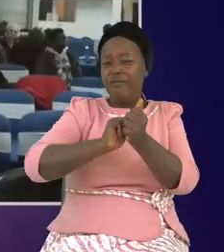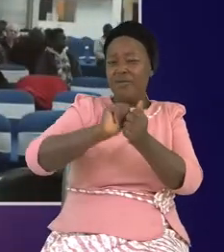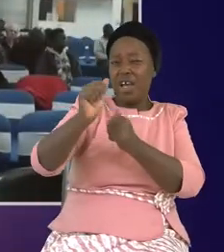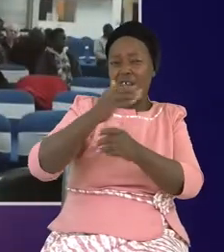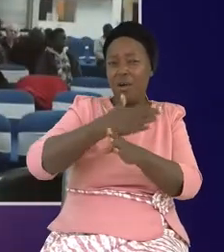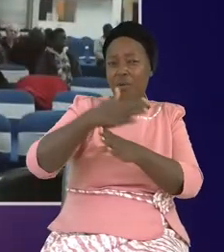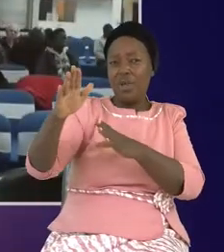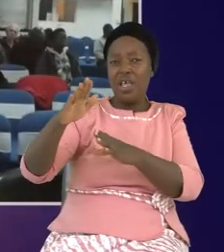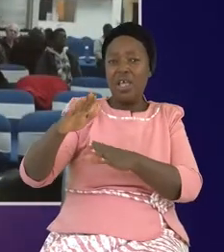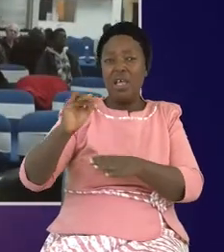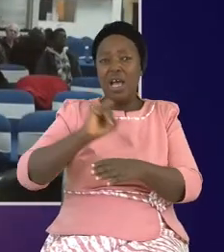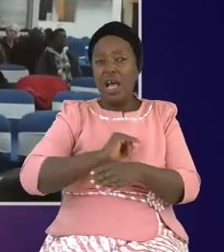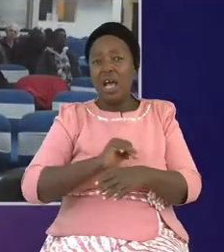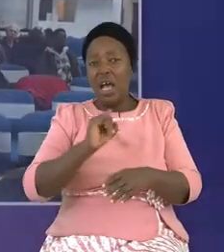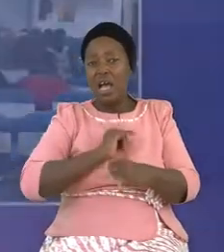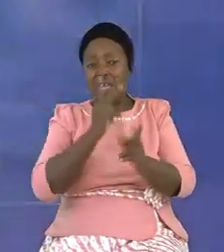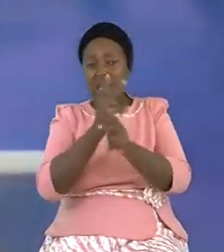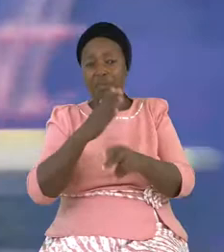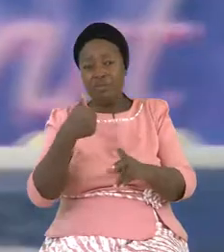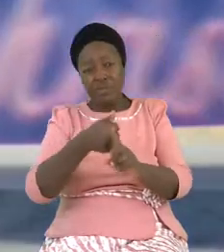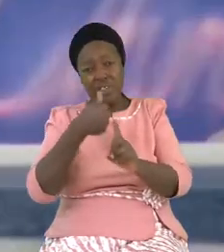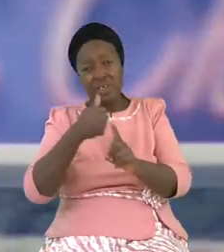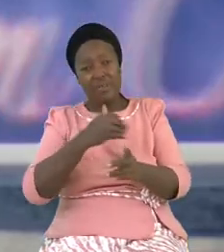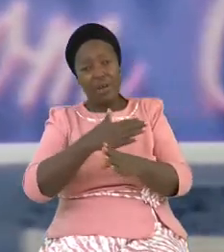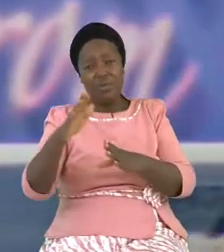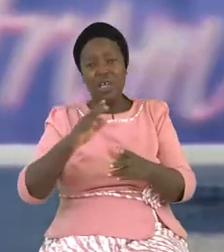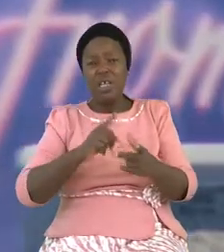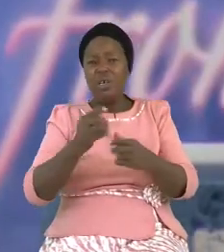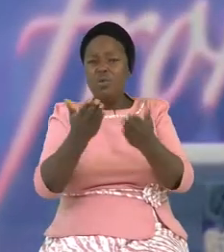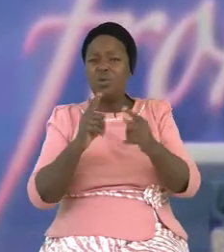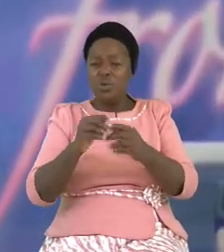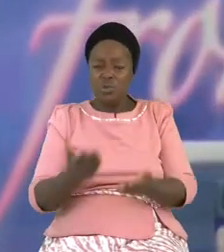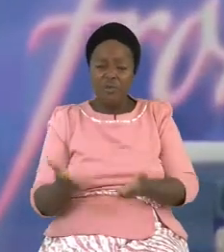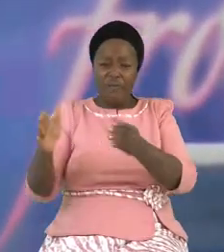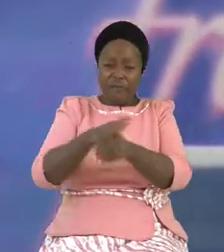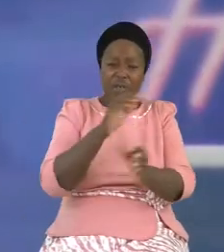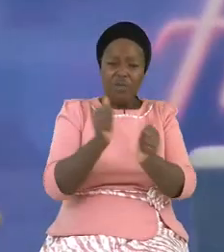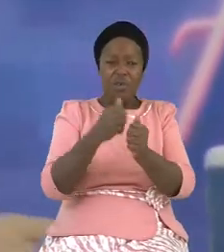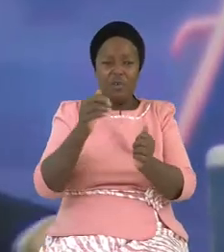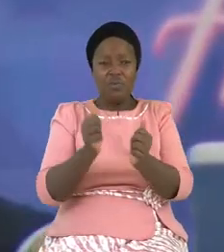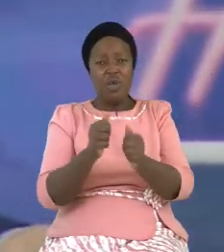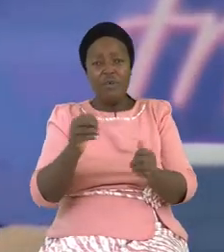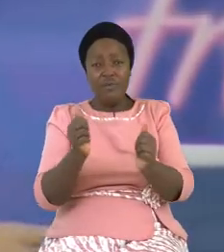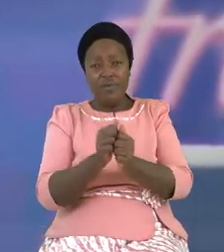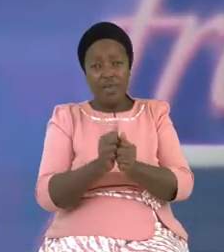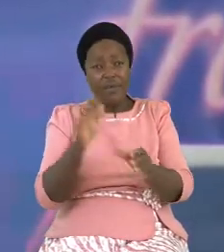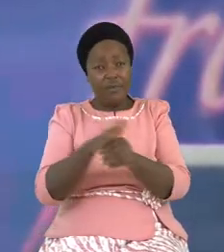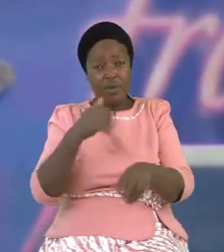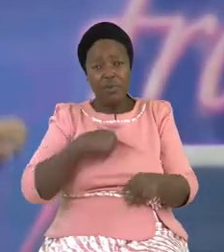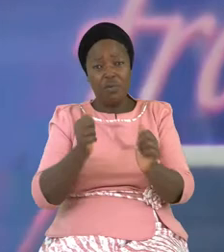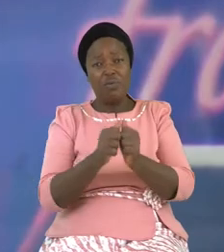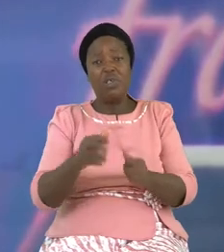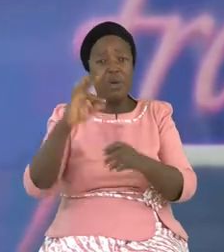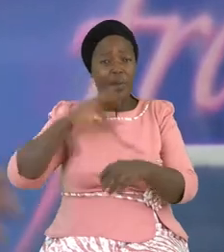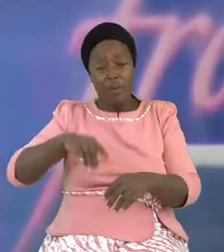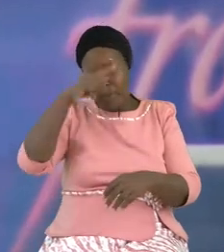I keep myself away, he wants to load me with the benefit. But because I'm far away,